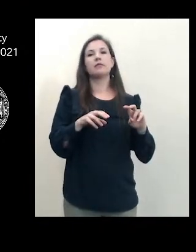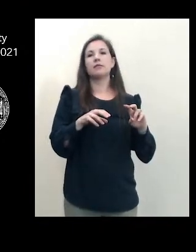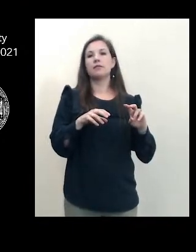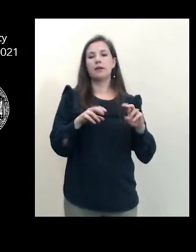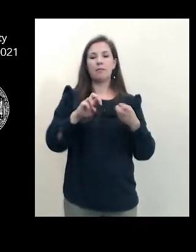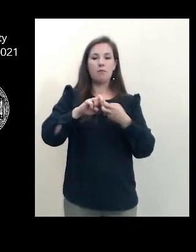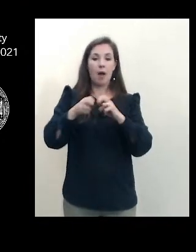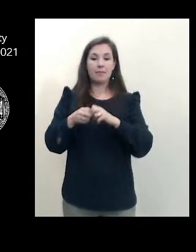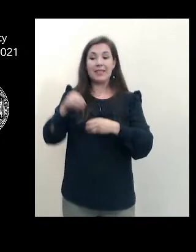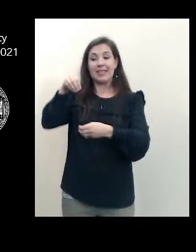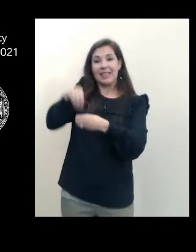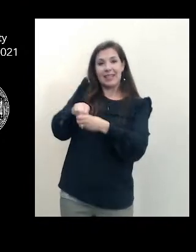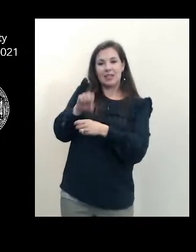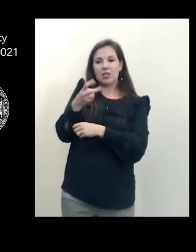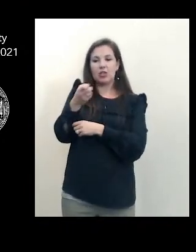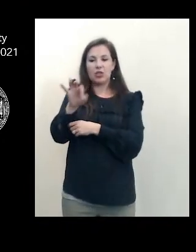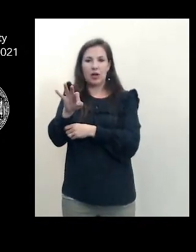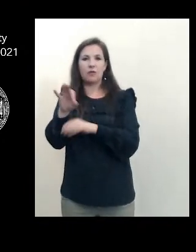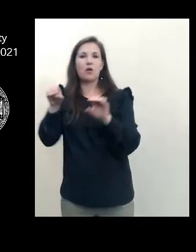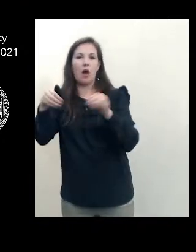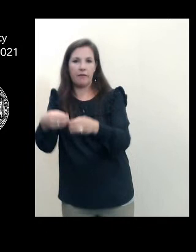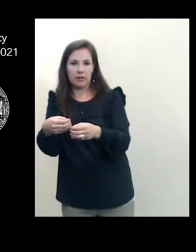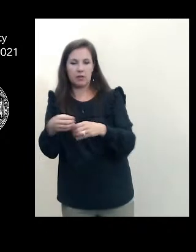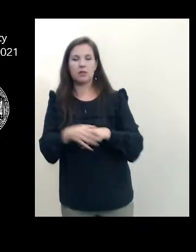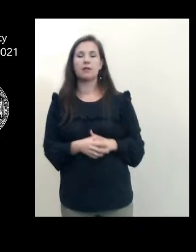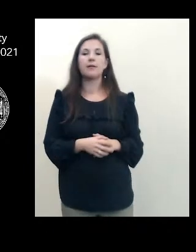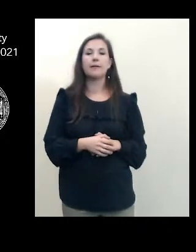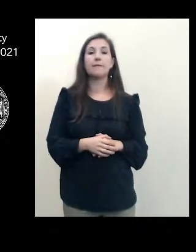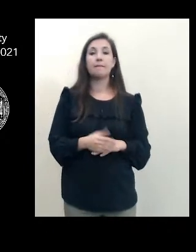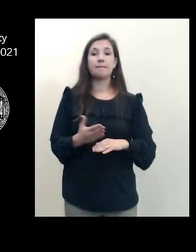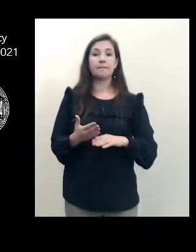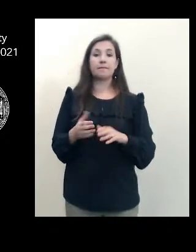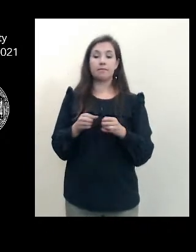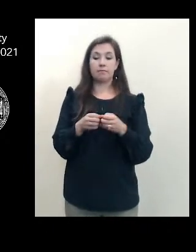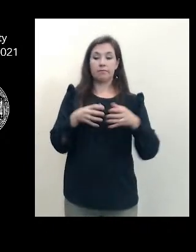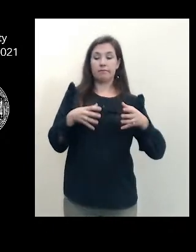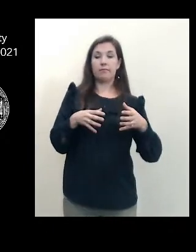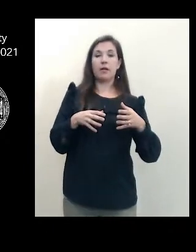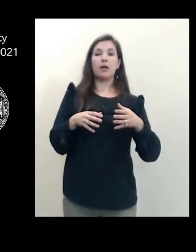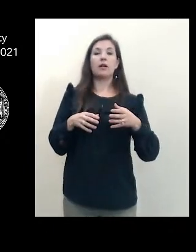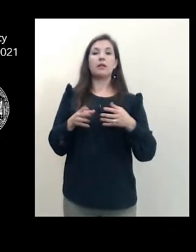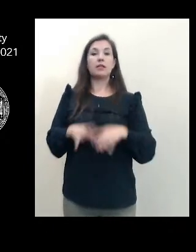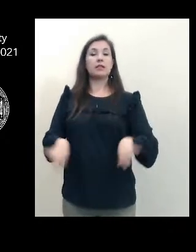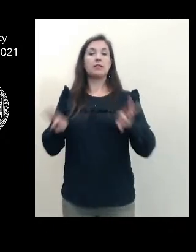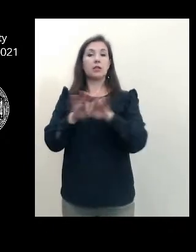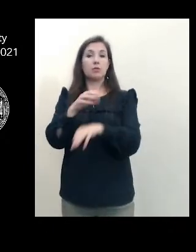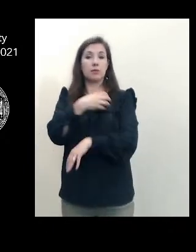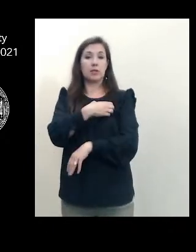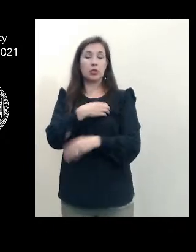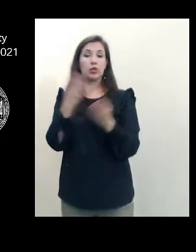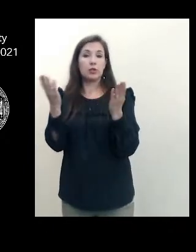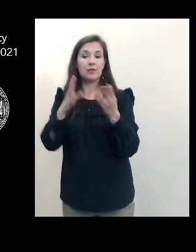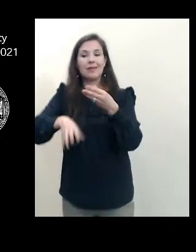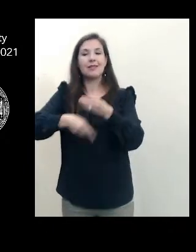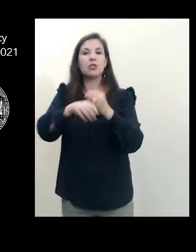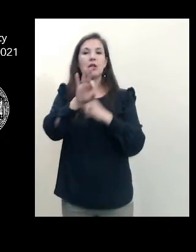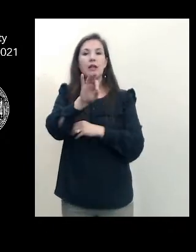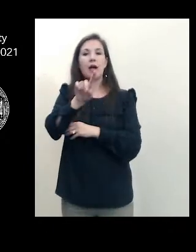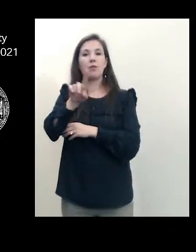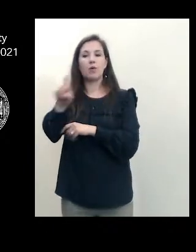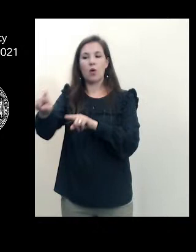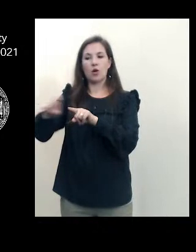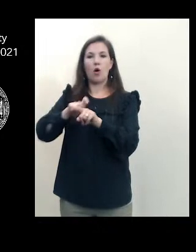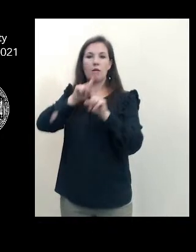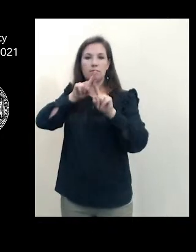problems in the Sheriff's Office. We're enhancing the Central Police Services Department with additional 911 call takers